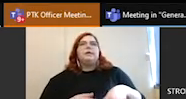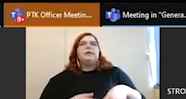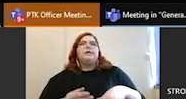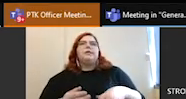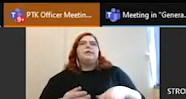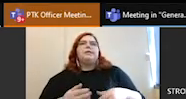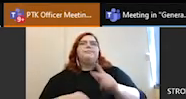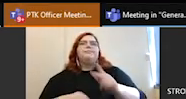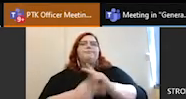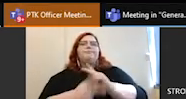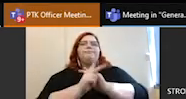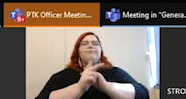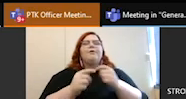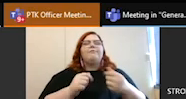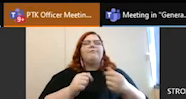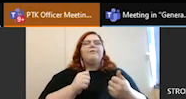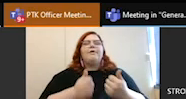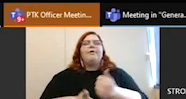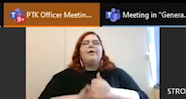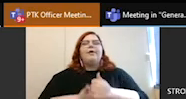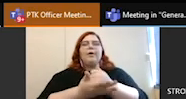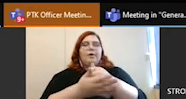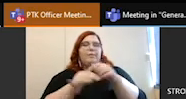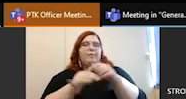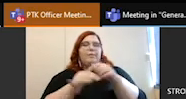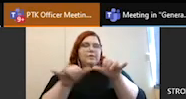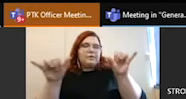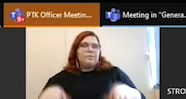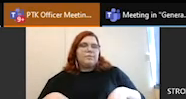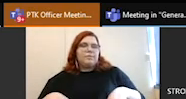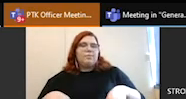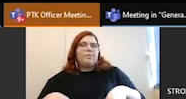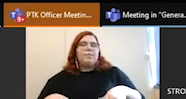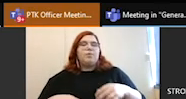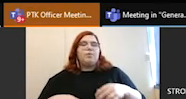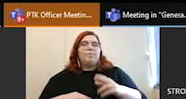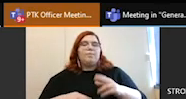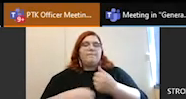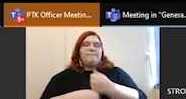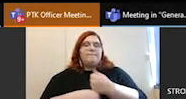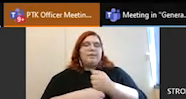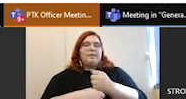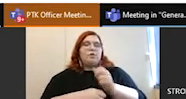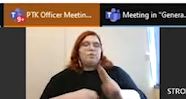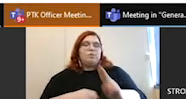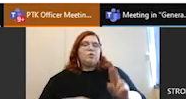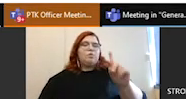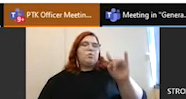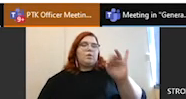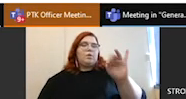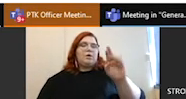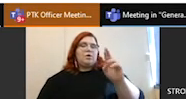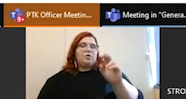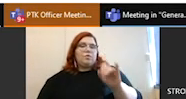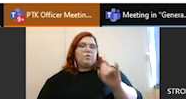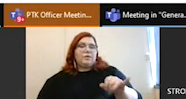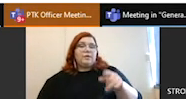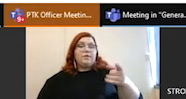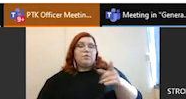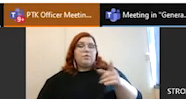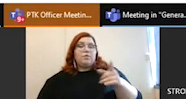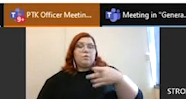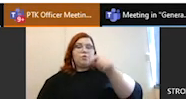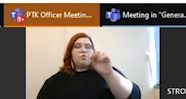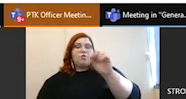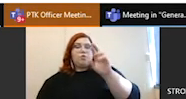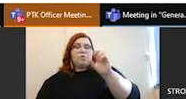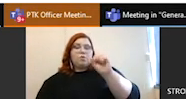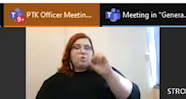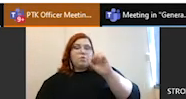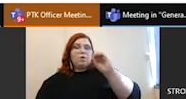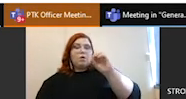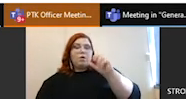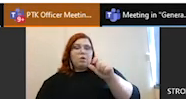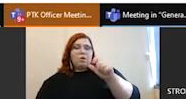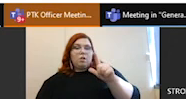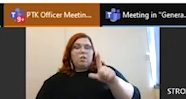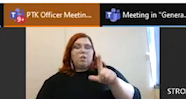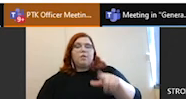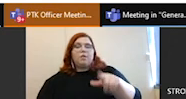created using Twinery. This one is a protocol manual. This one I was really impressed